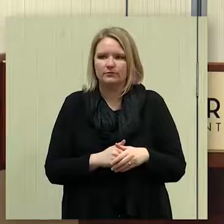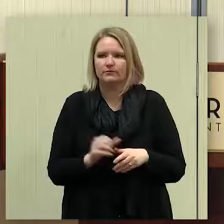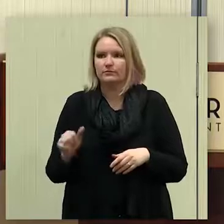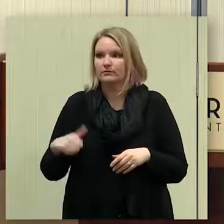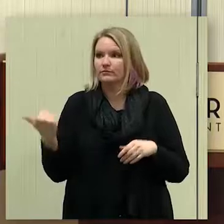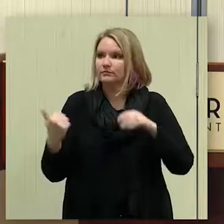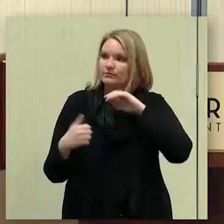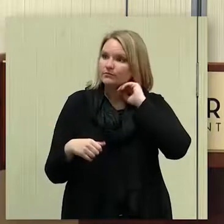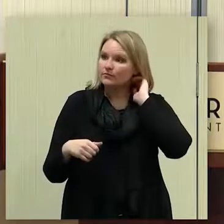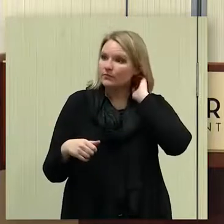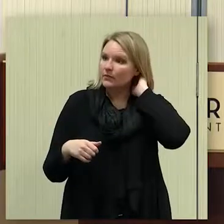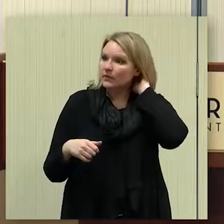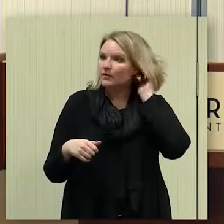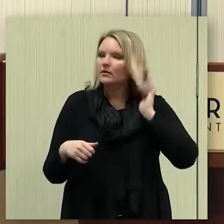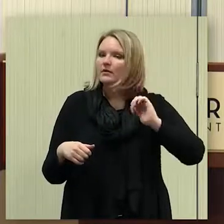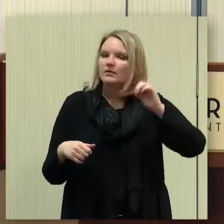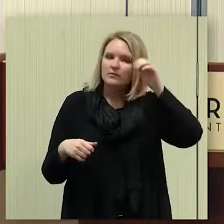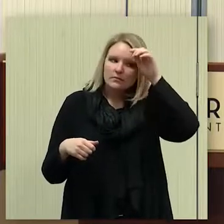else?